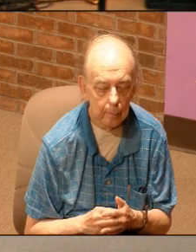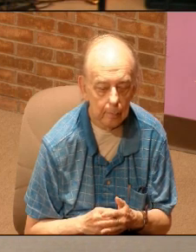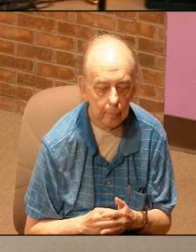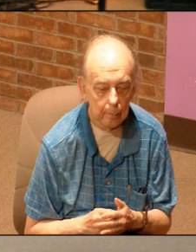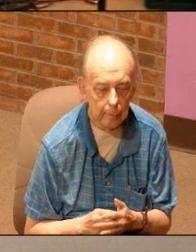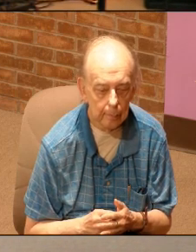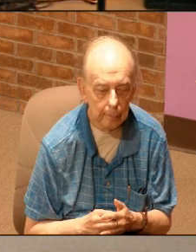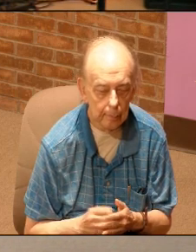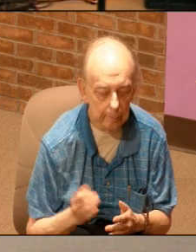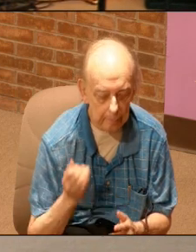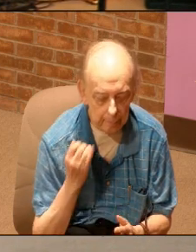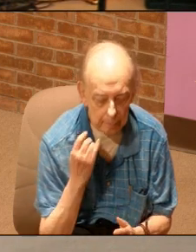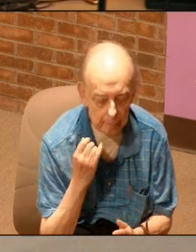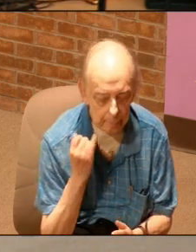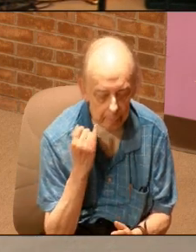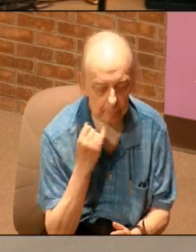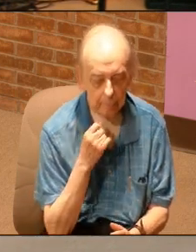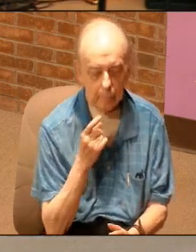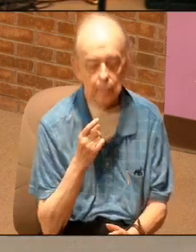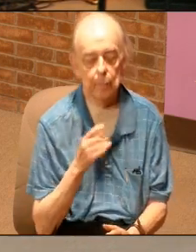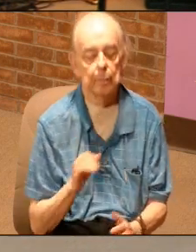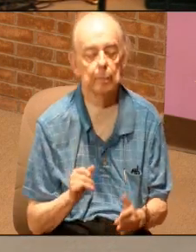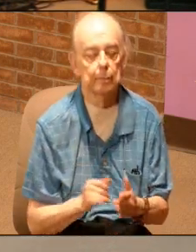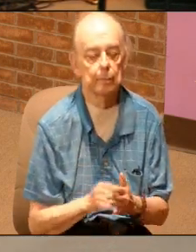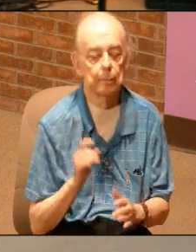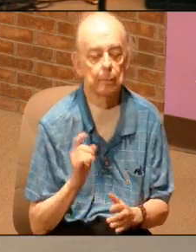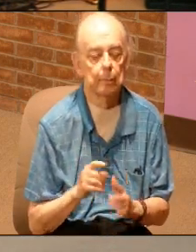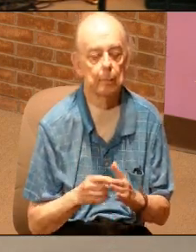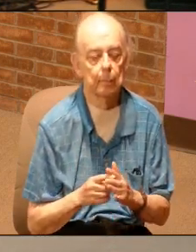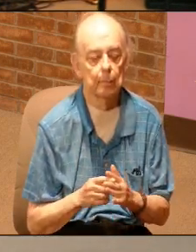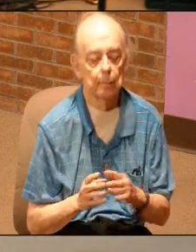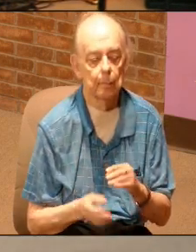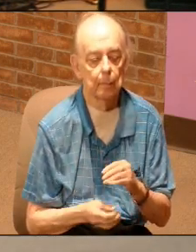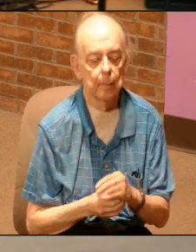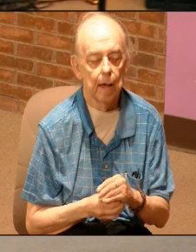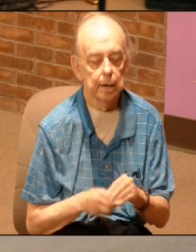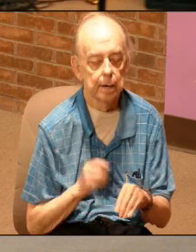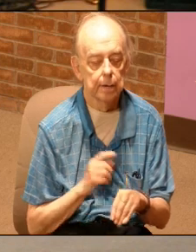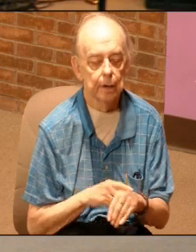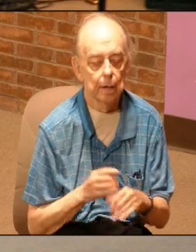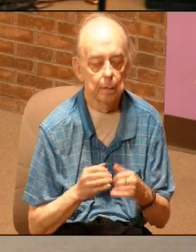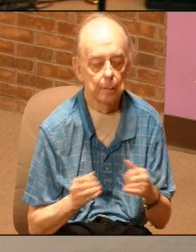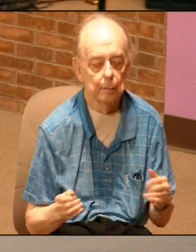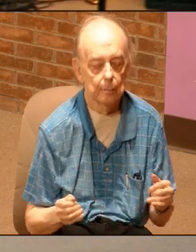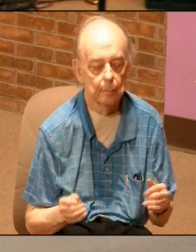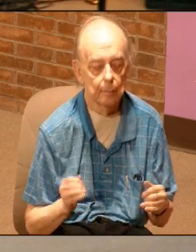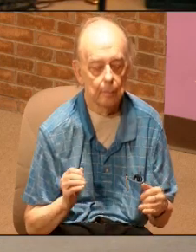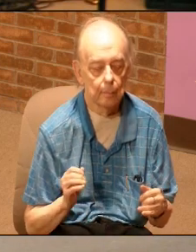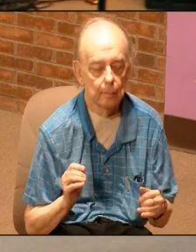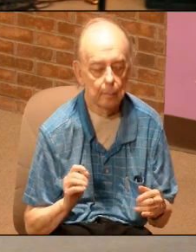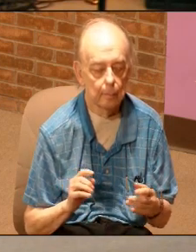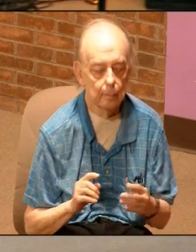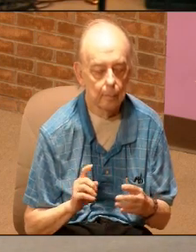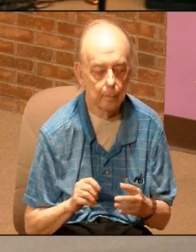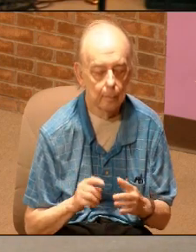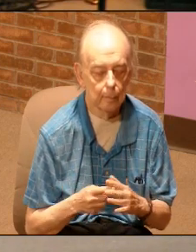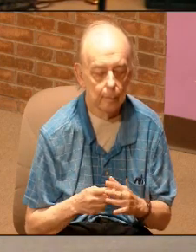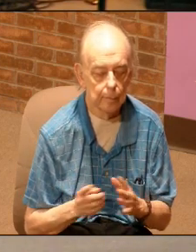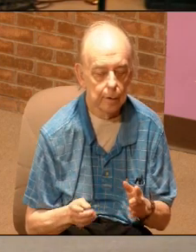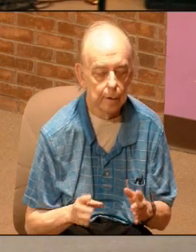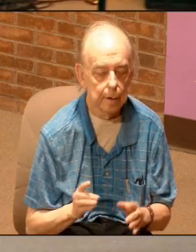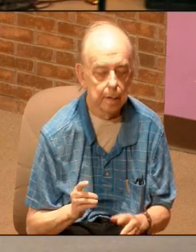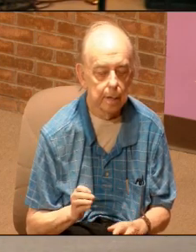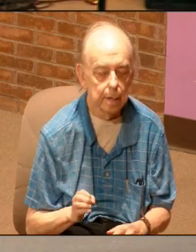this. If I'm going to do this, I need to start adding a timeline, and I also need to start a